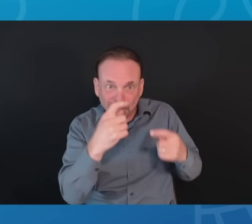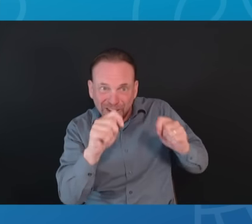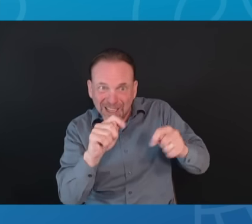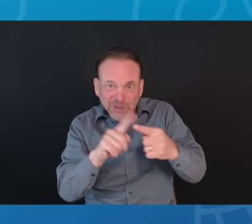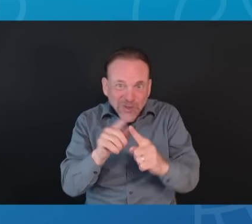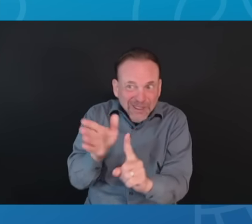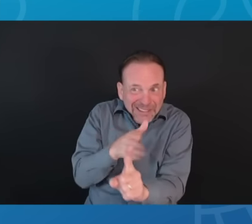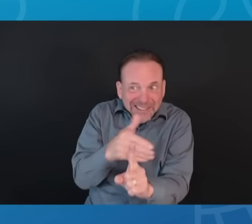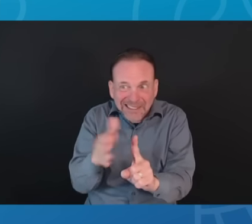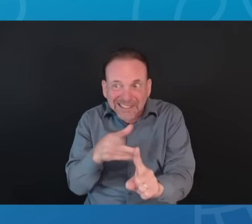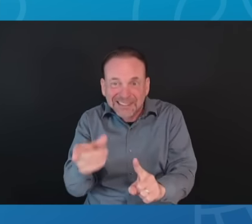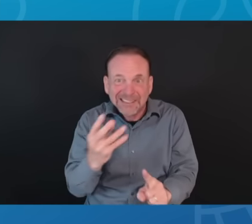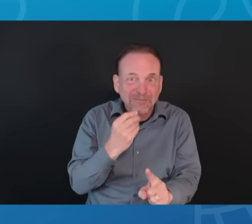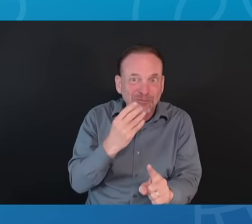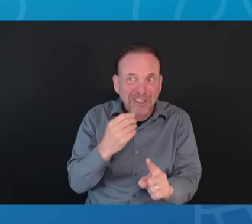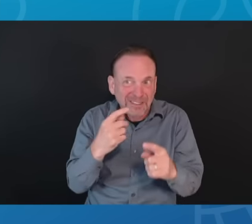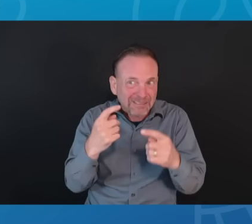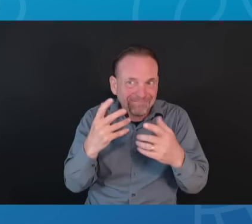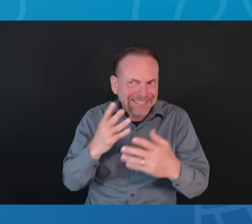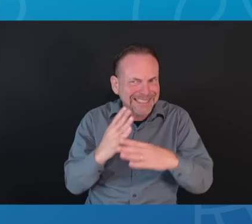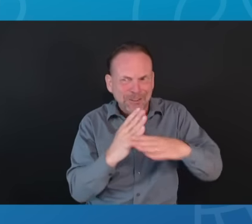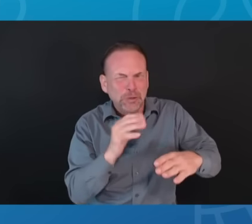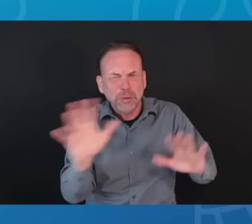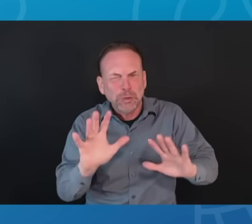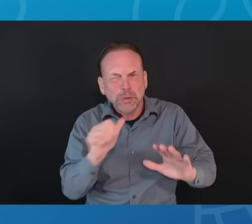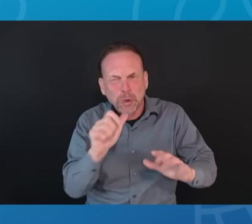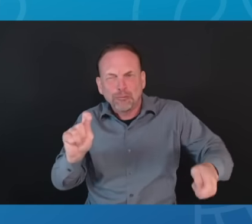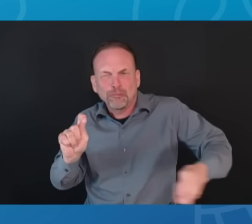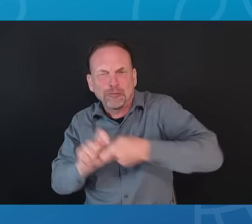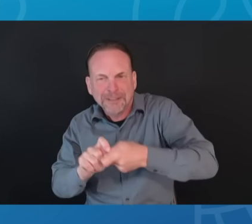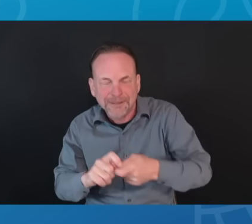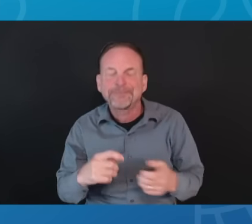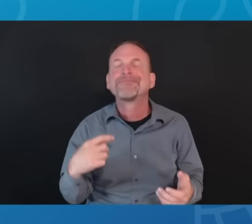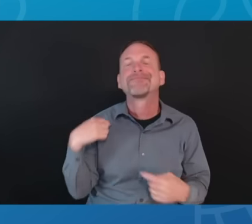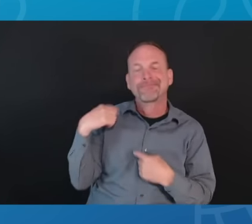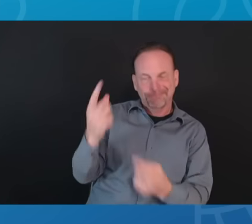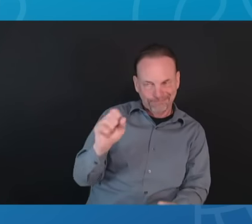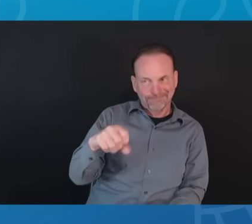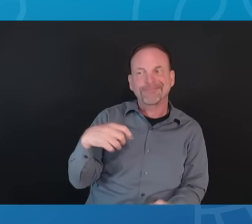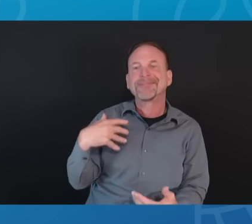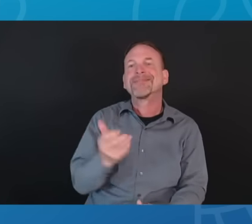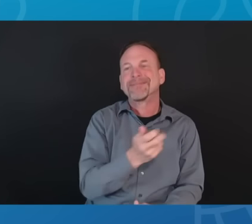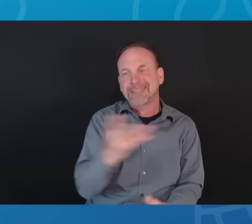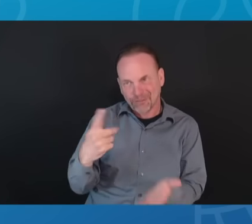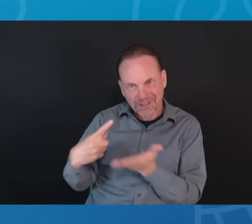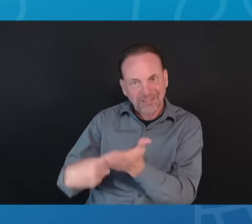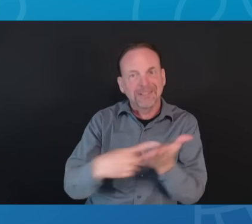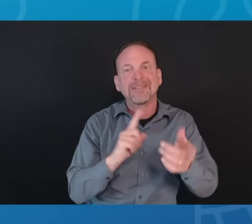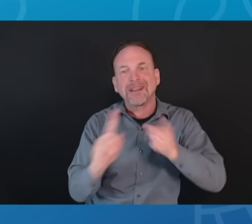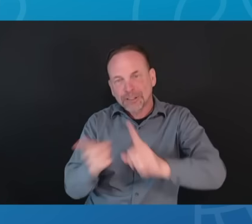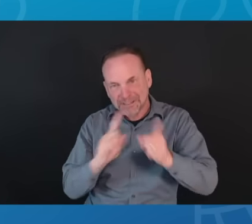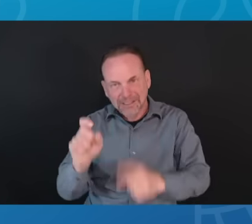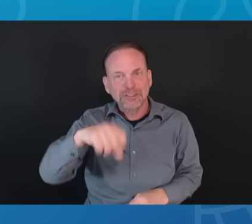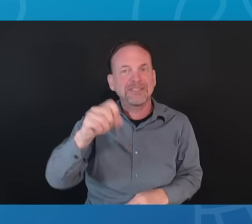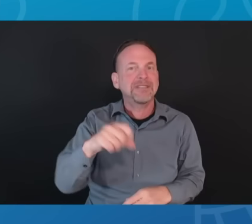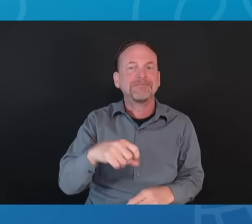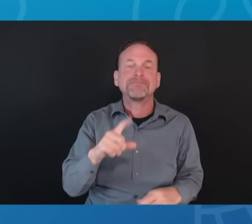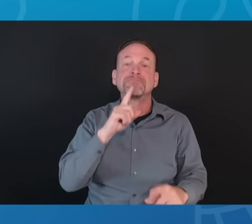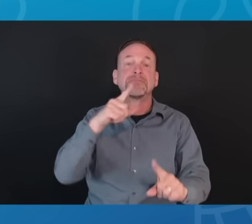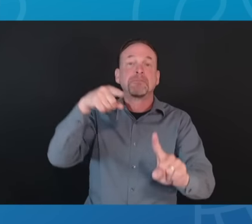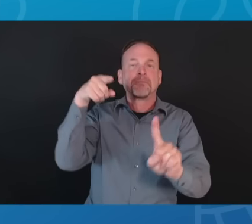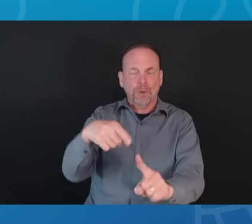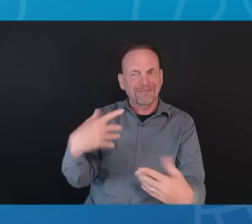them. You've heard us say before, they have a right to respond. This was an attack of 200 ballistic missiles that